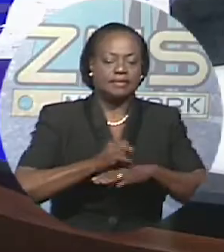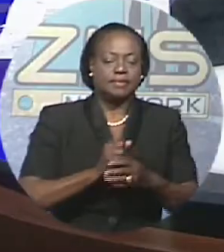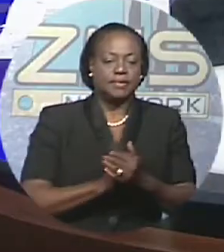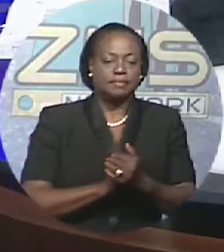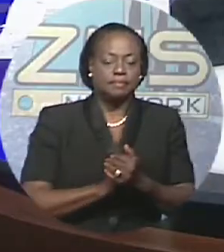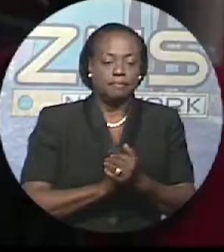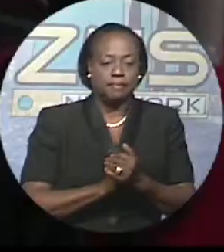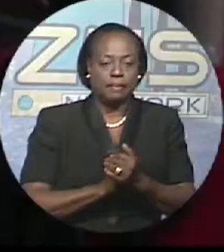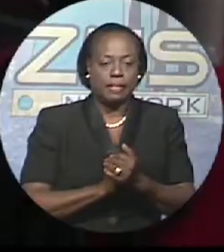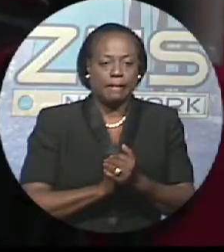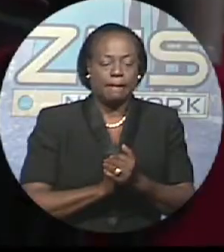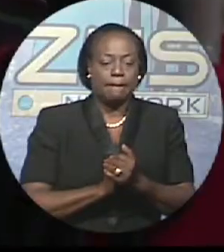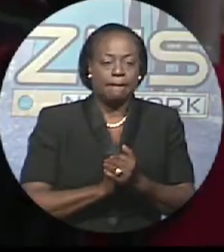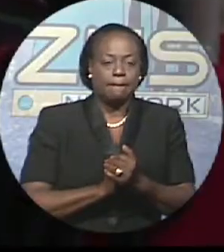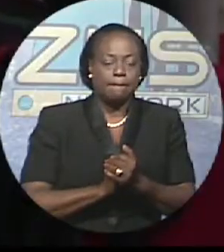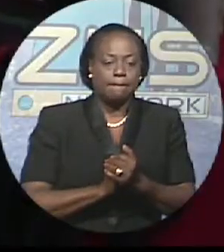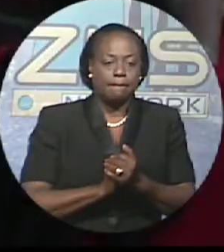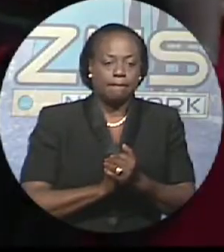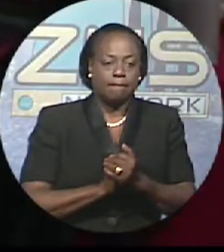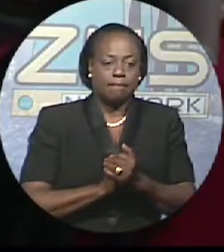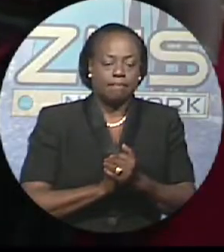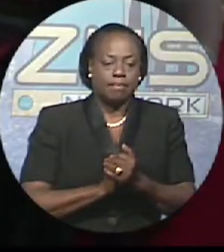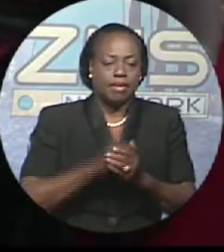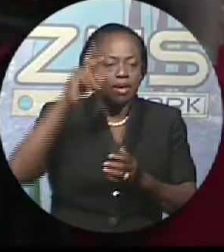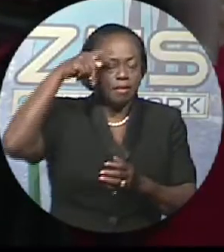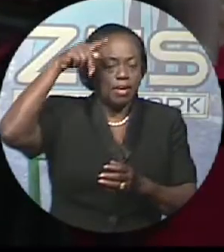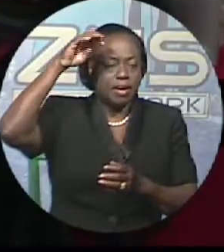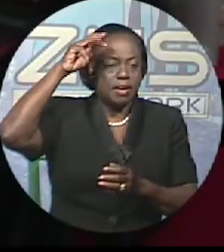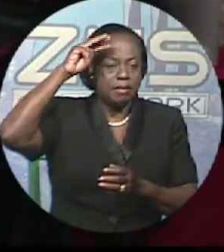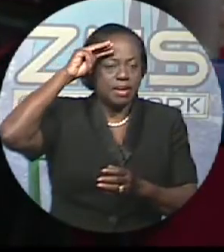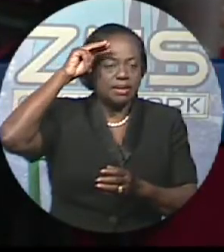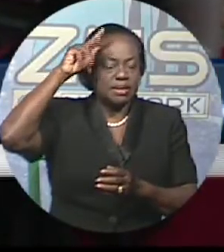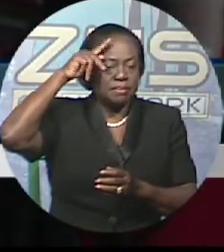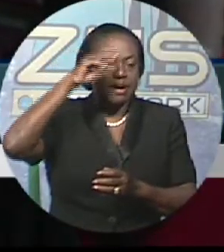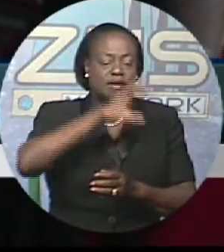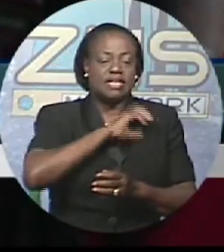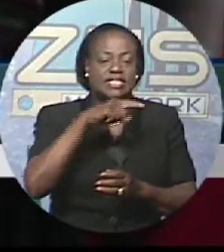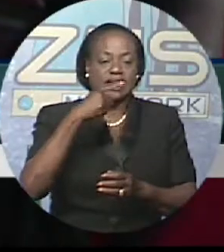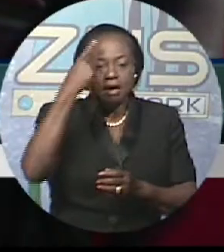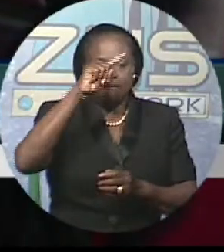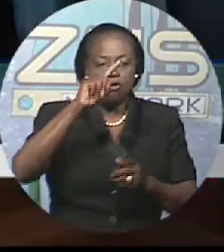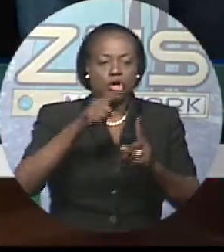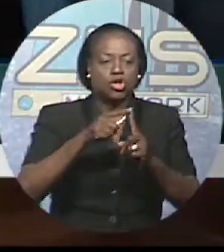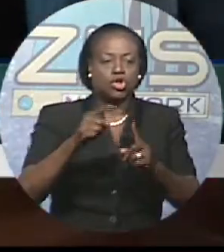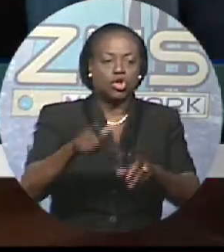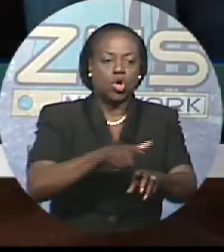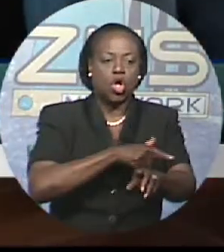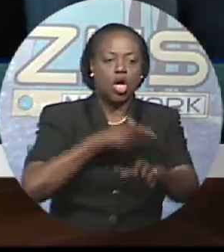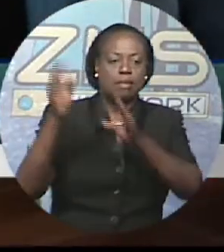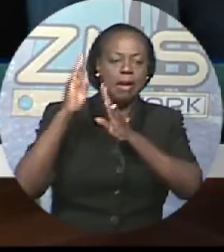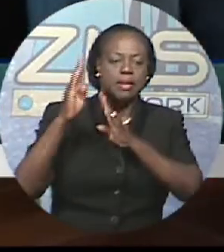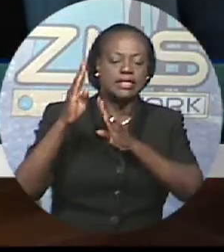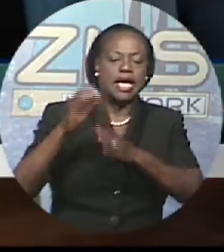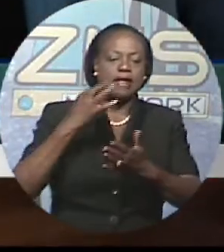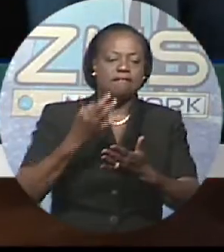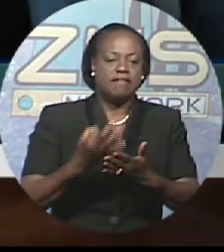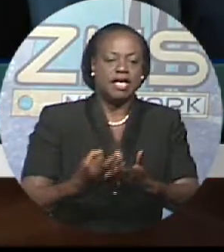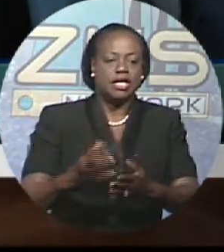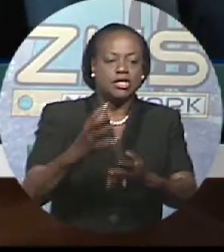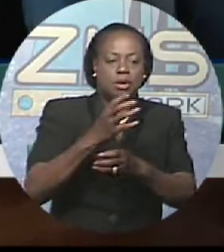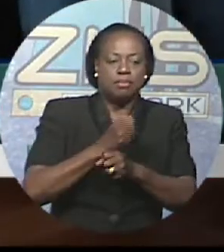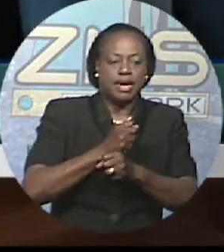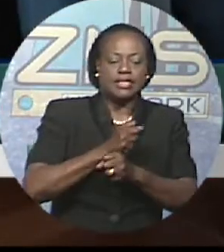Prime Minister, the Right Honourable Perry Christie, expressed confidence in the role that Andros has to play as the country's breadbasket. While delivering the keynote address at